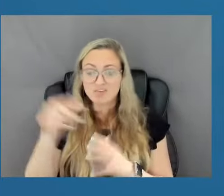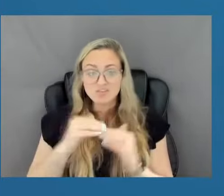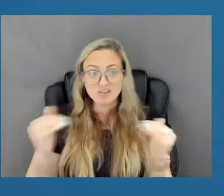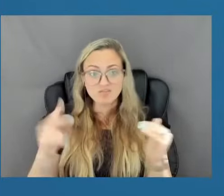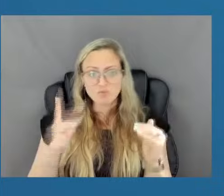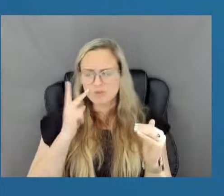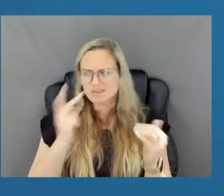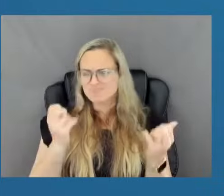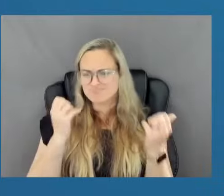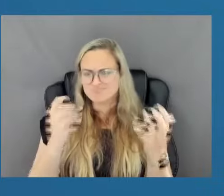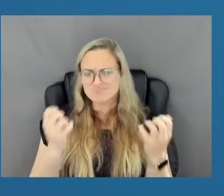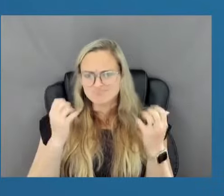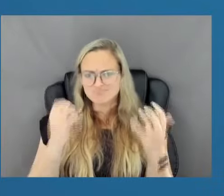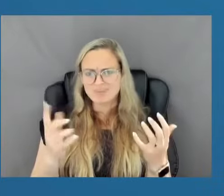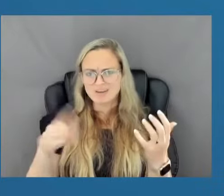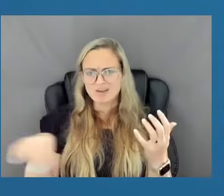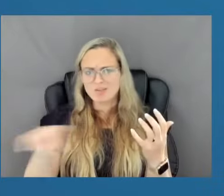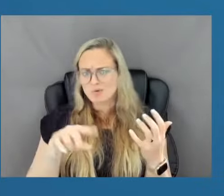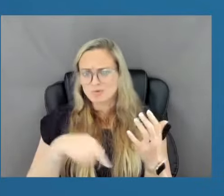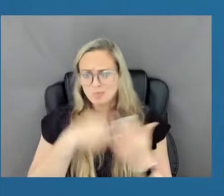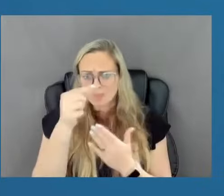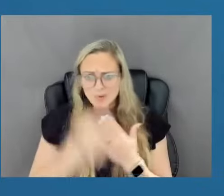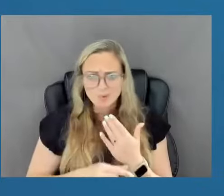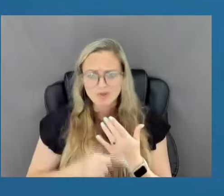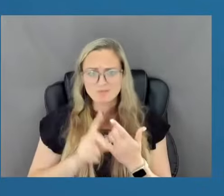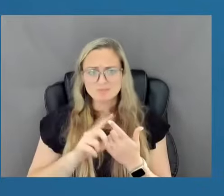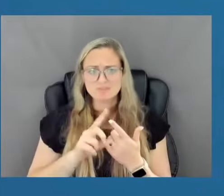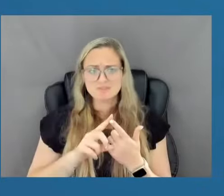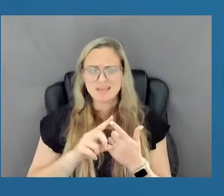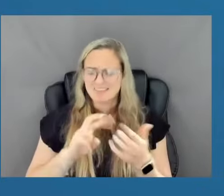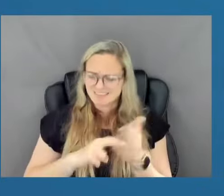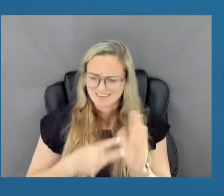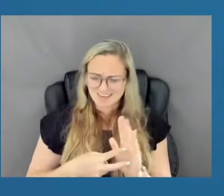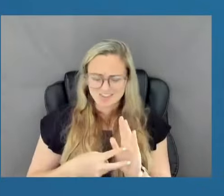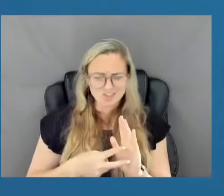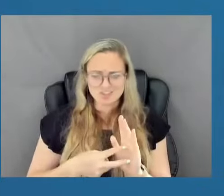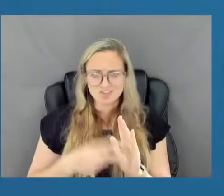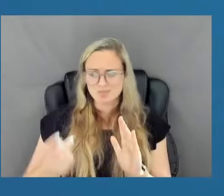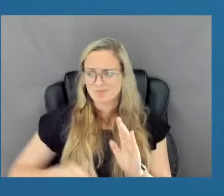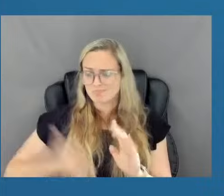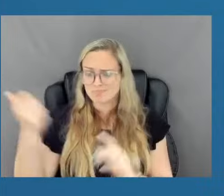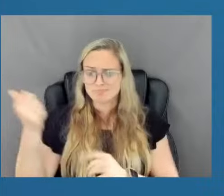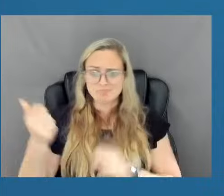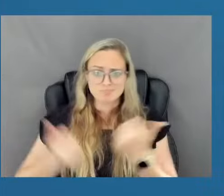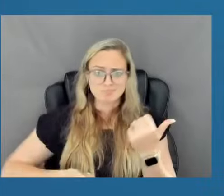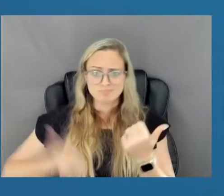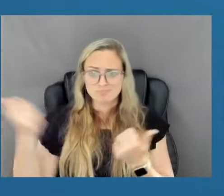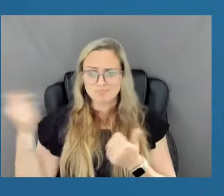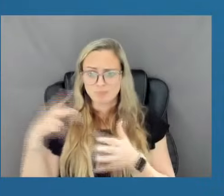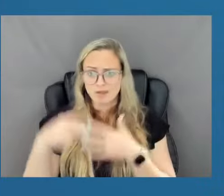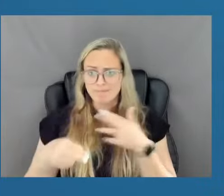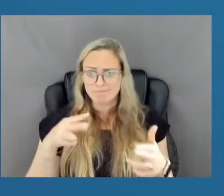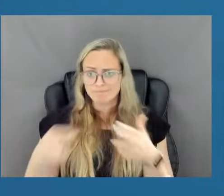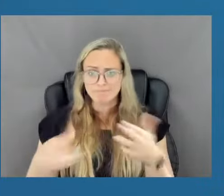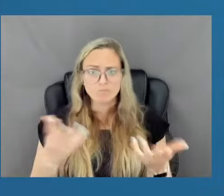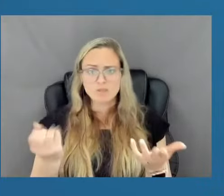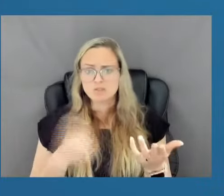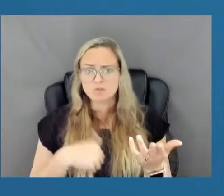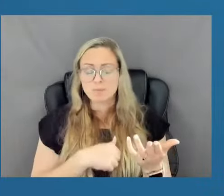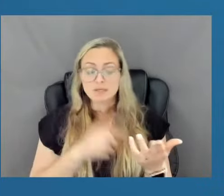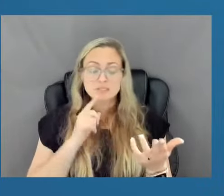so many of those programs and those intentions just being ripped day by day by day. But because of our